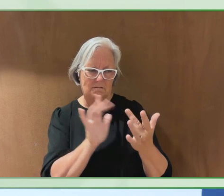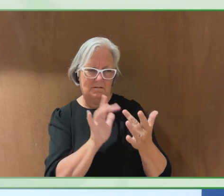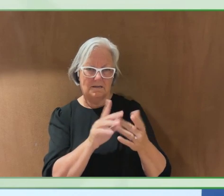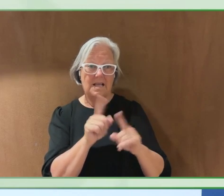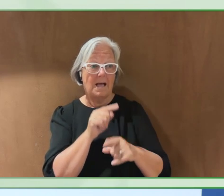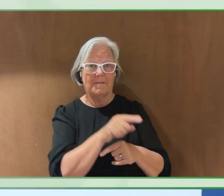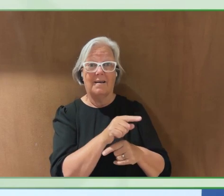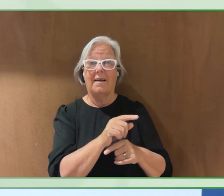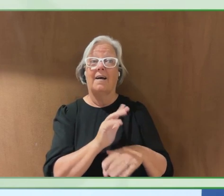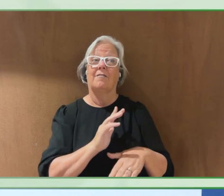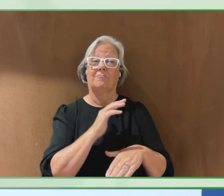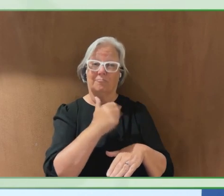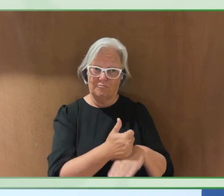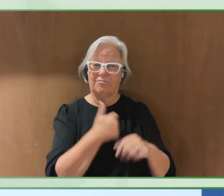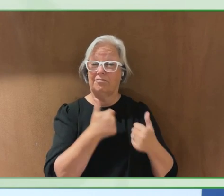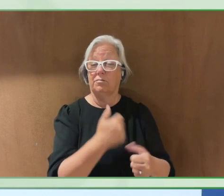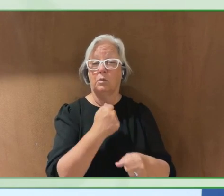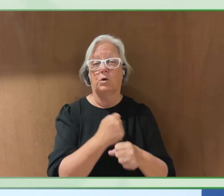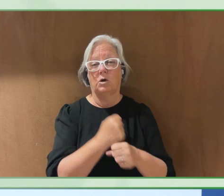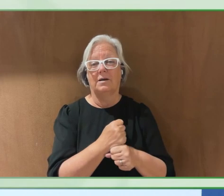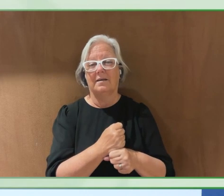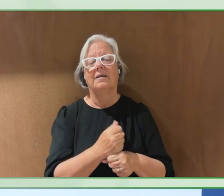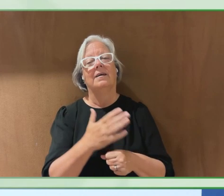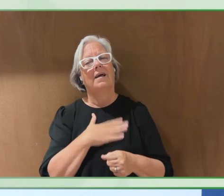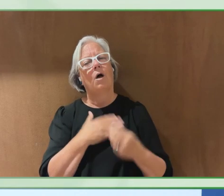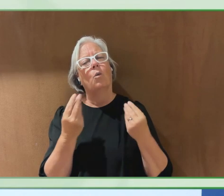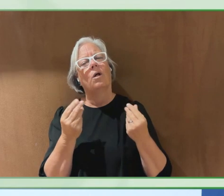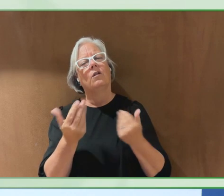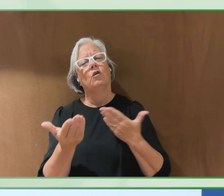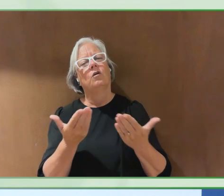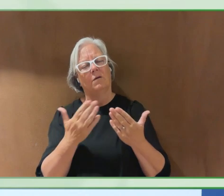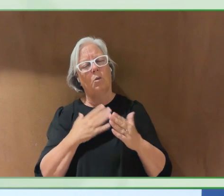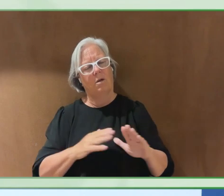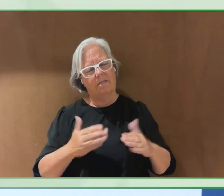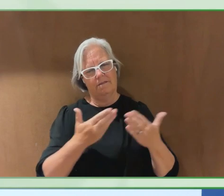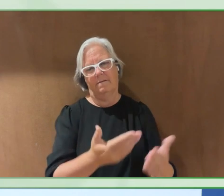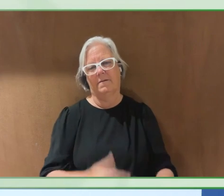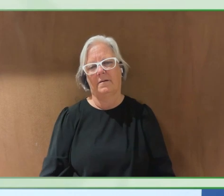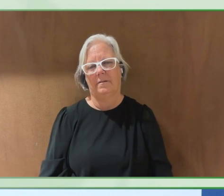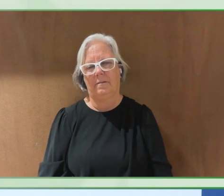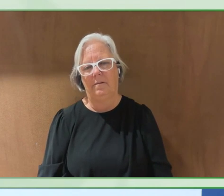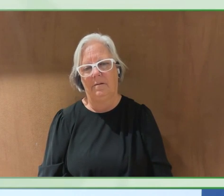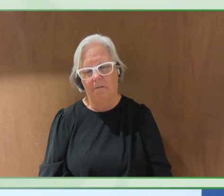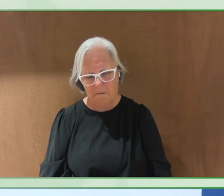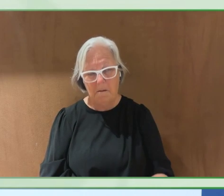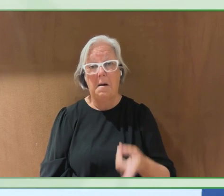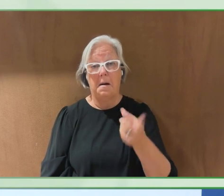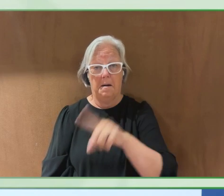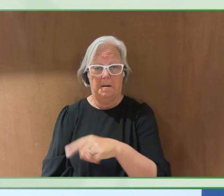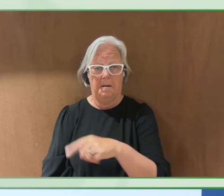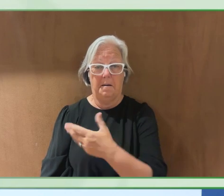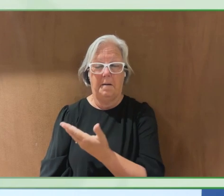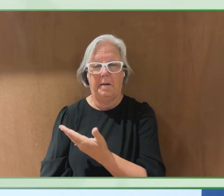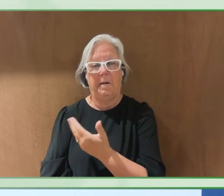process, and it's about the quality of our services. So, next slide, please. Yeah, and